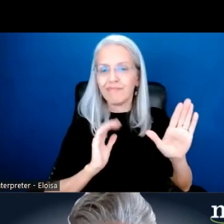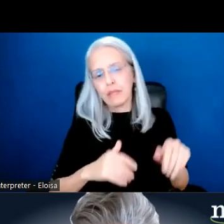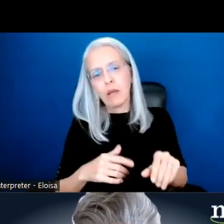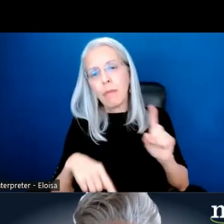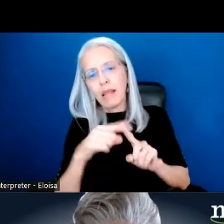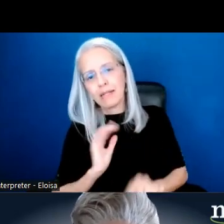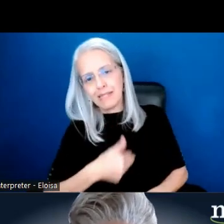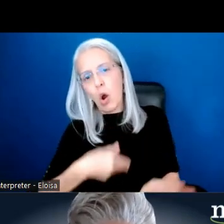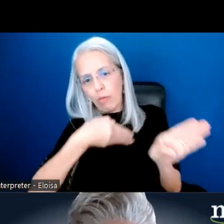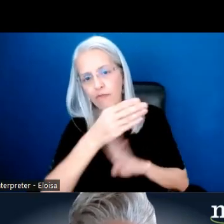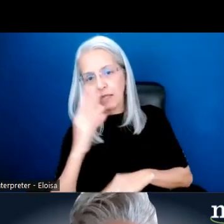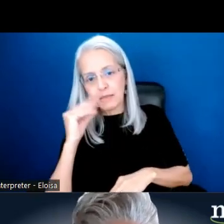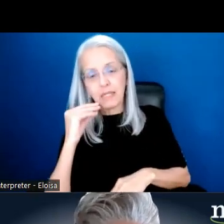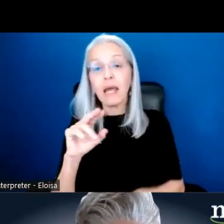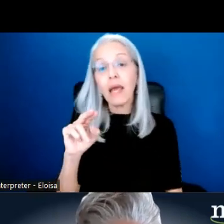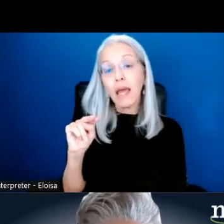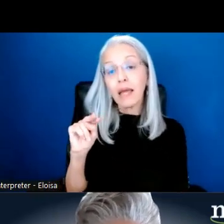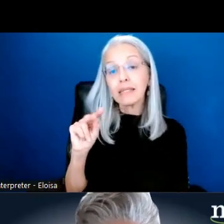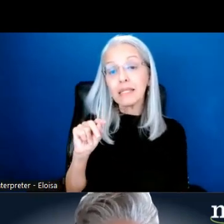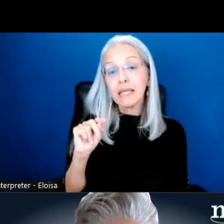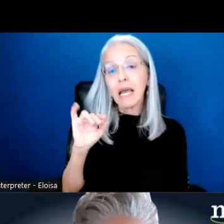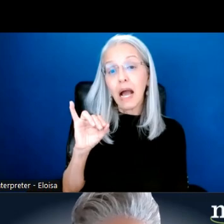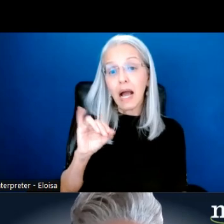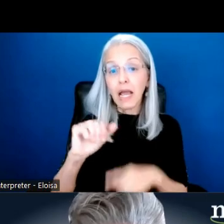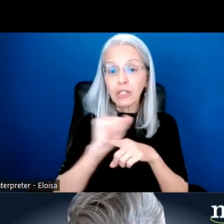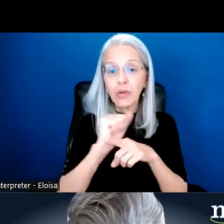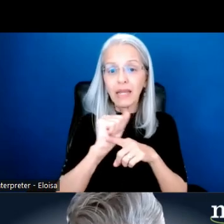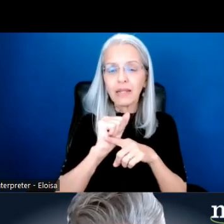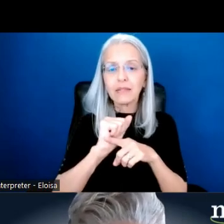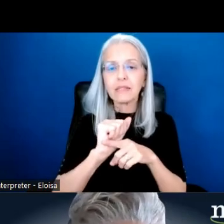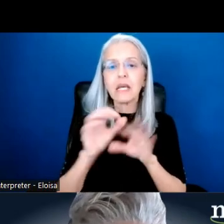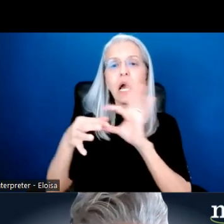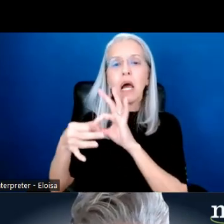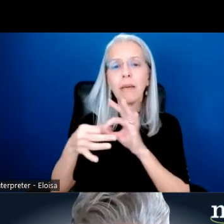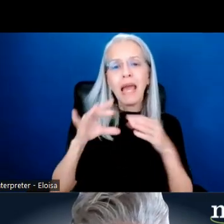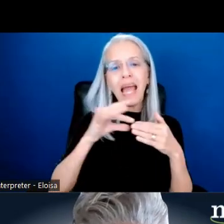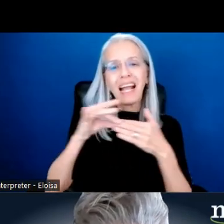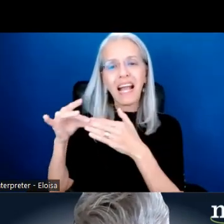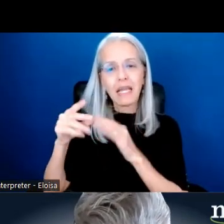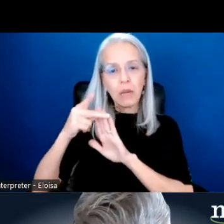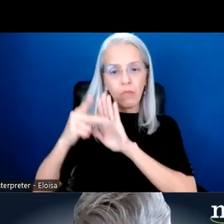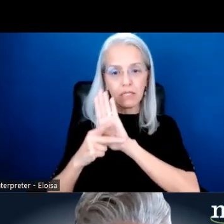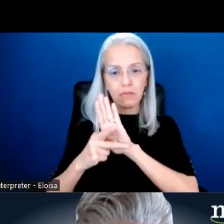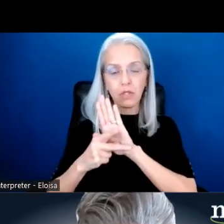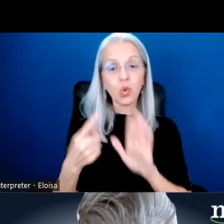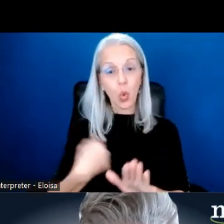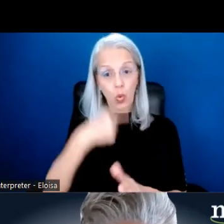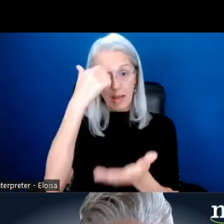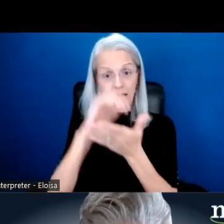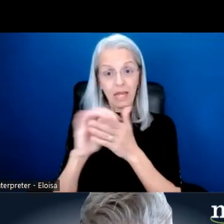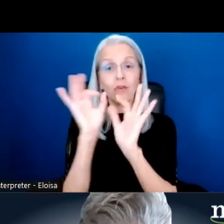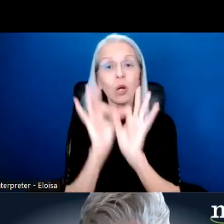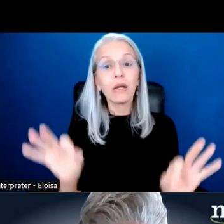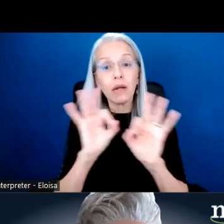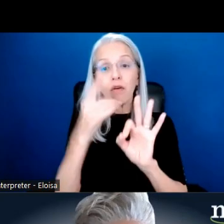experiences, the NTI trainings are based upon guiding principles, which we believe are critical to